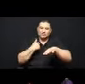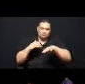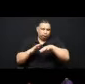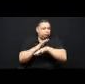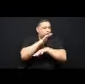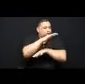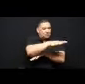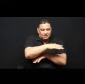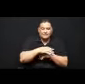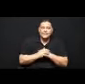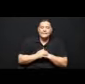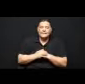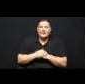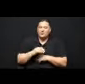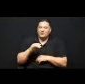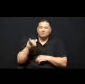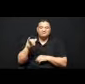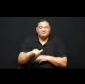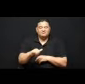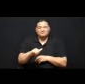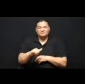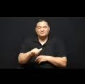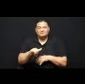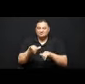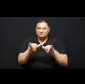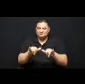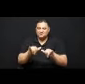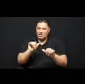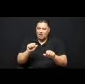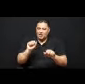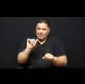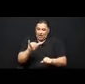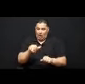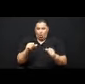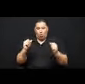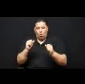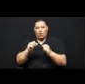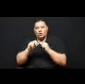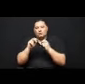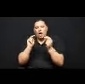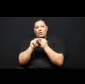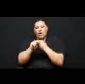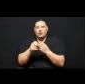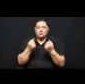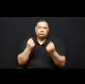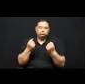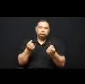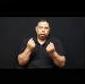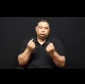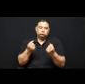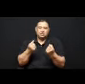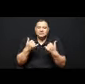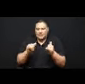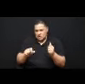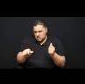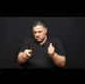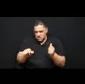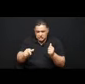which you keep driving, still fiddling with the dial, still hoping that some faint signal will